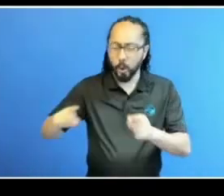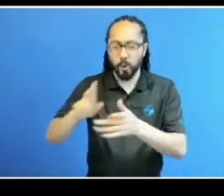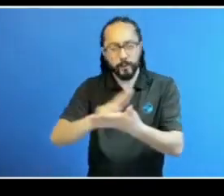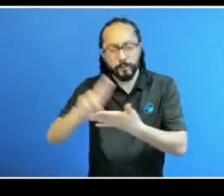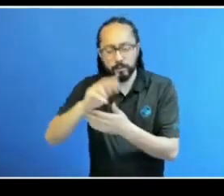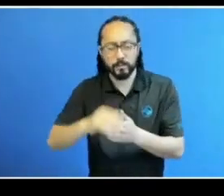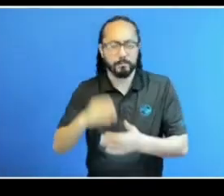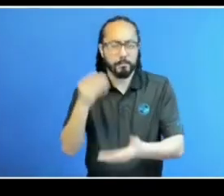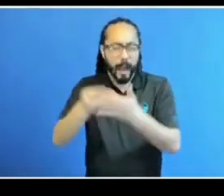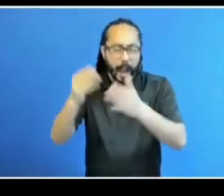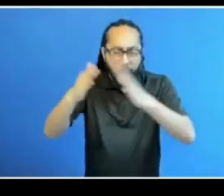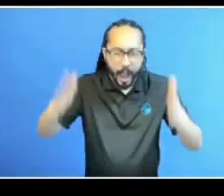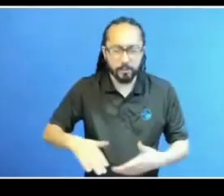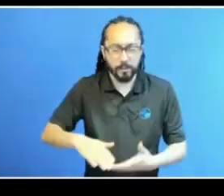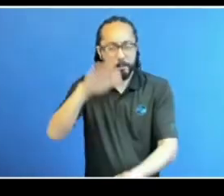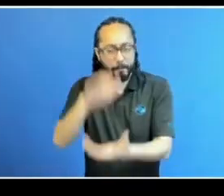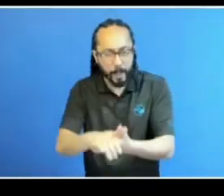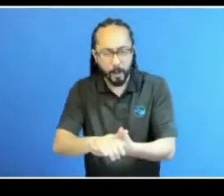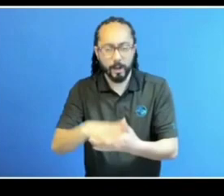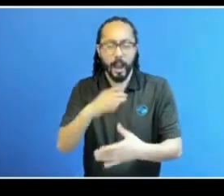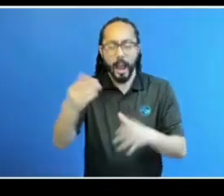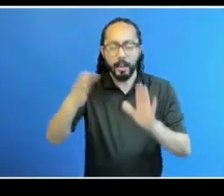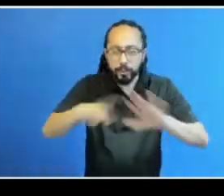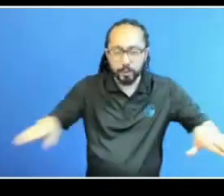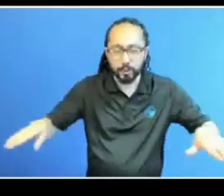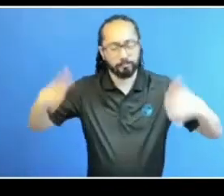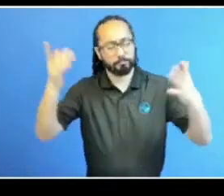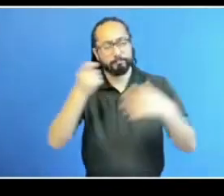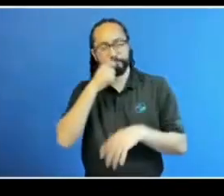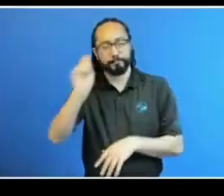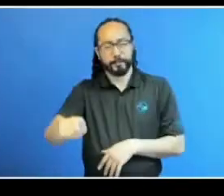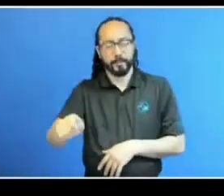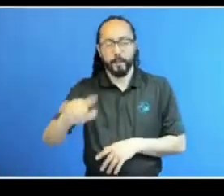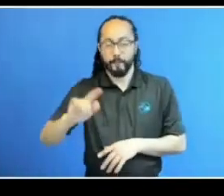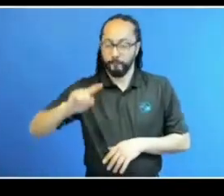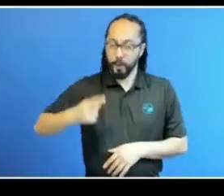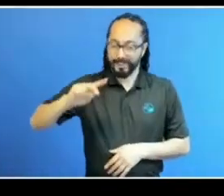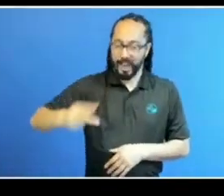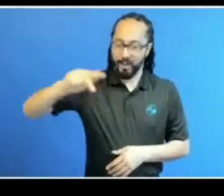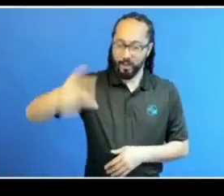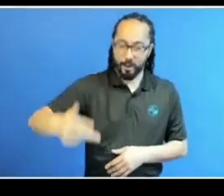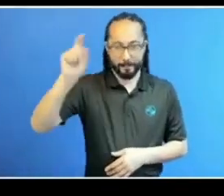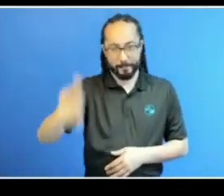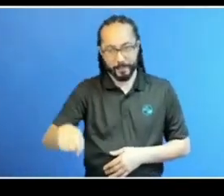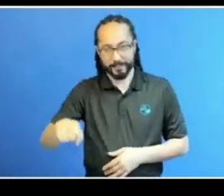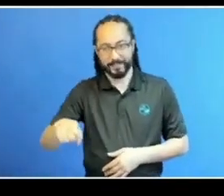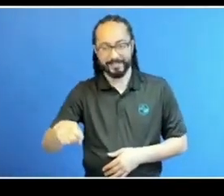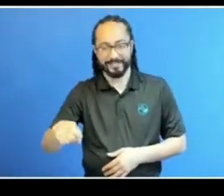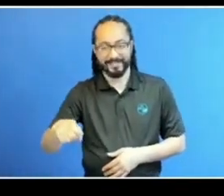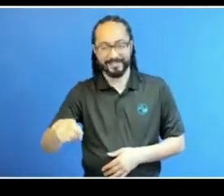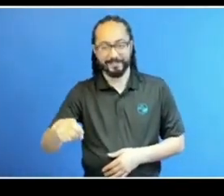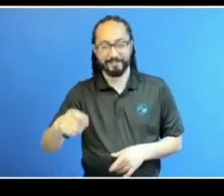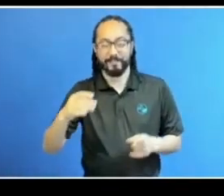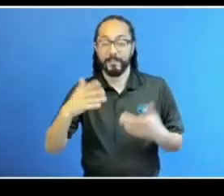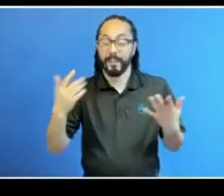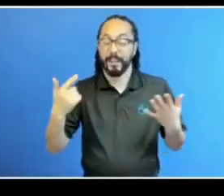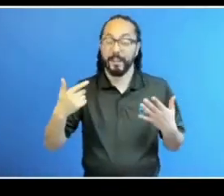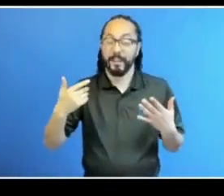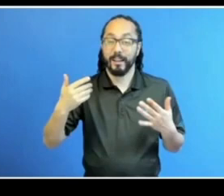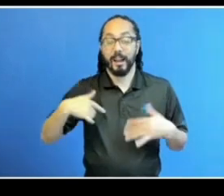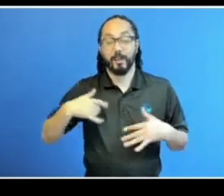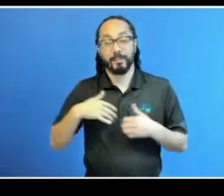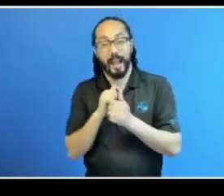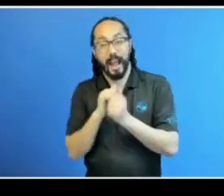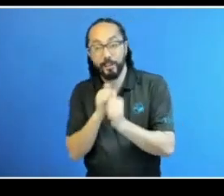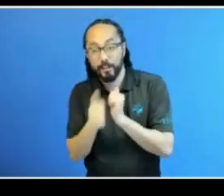house, getting married at a certain age, and having your children, like, all in a certain order, a certain time. Like, as an athlete in these